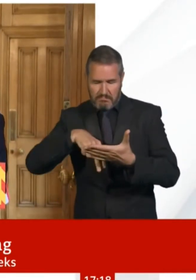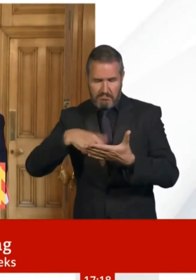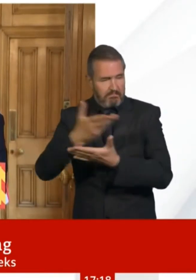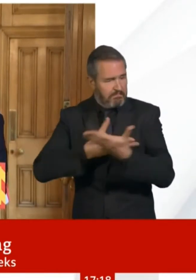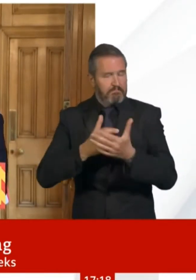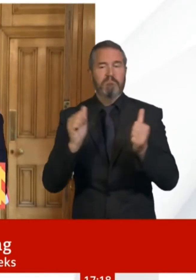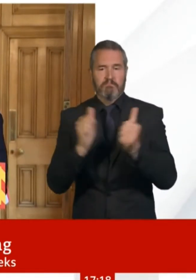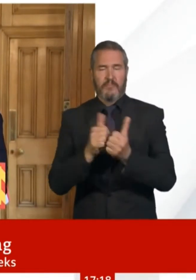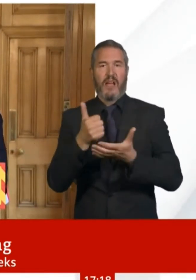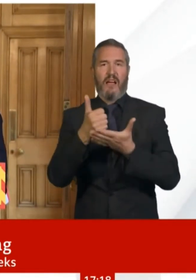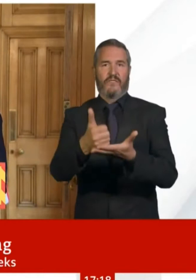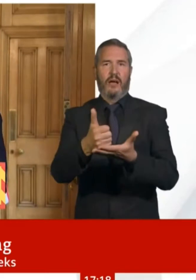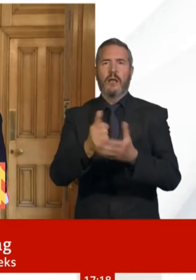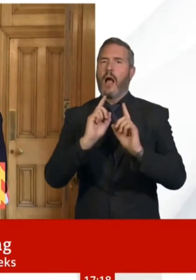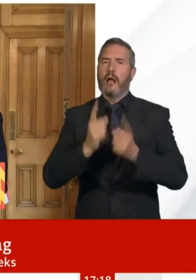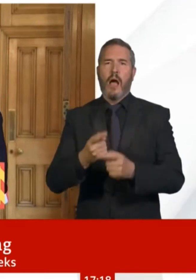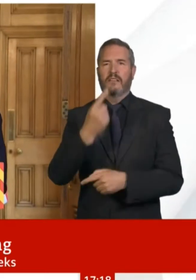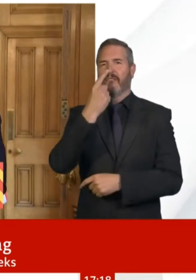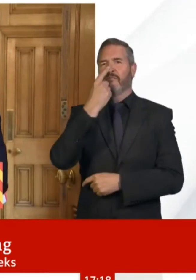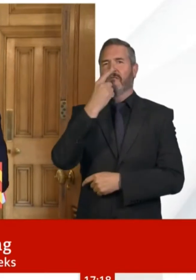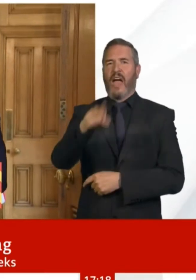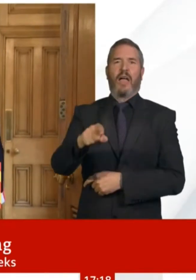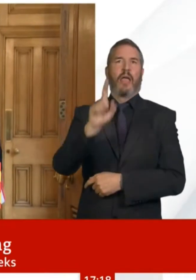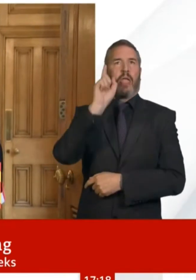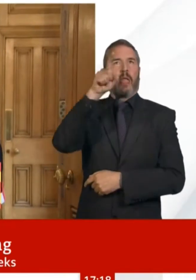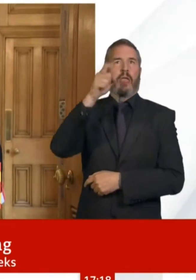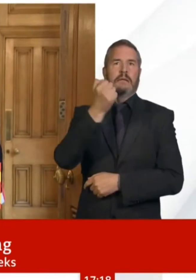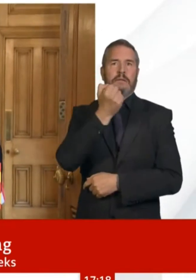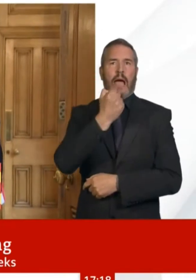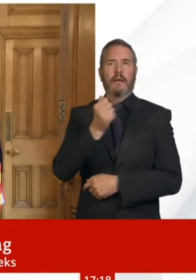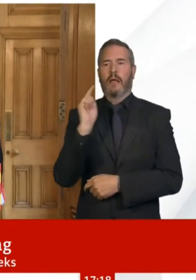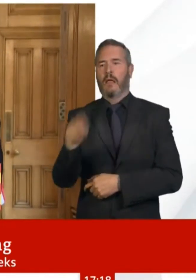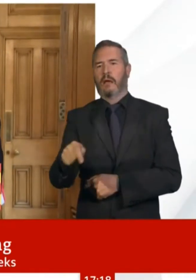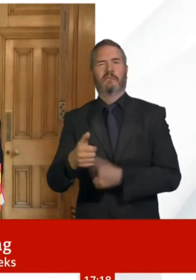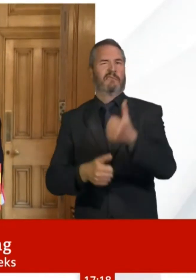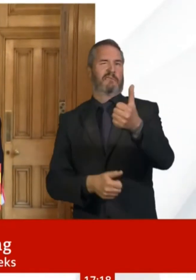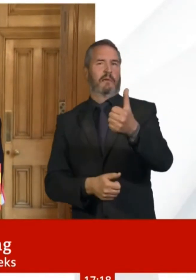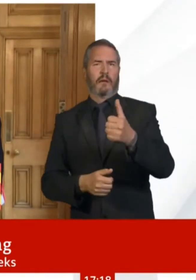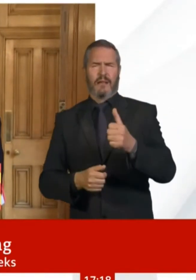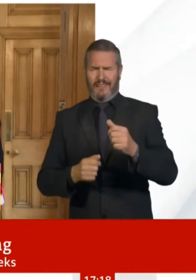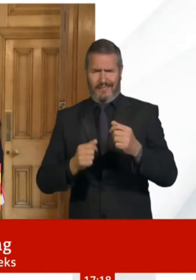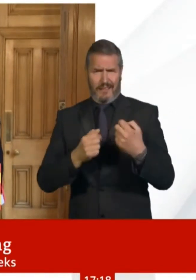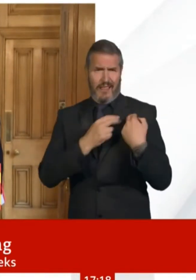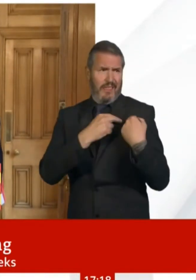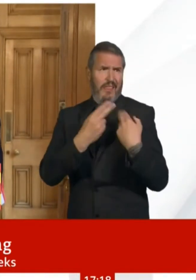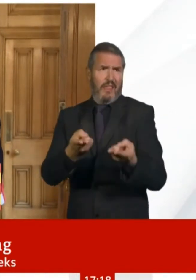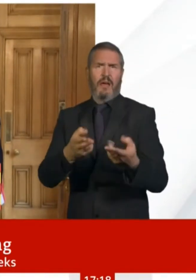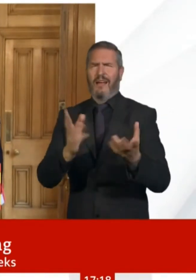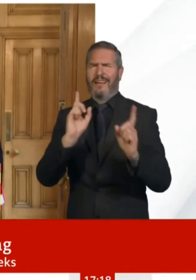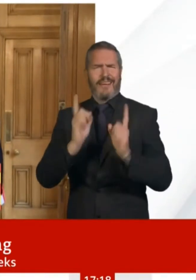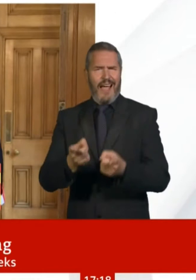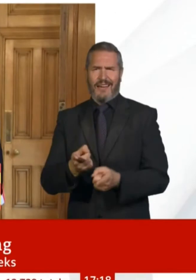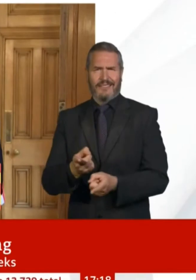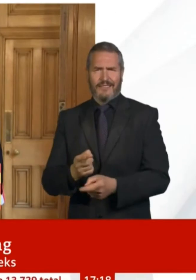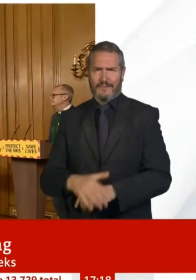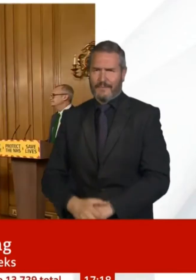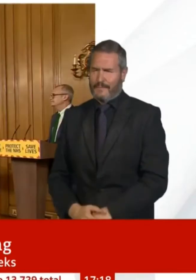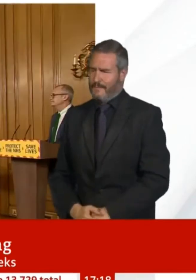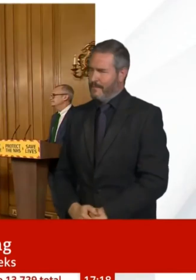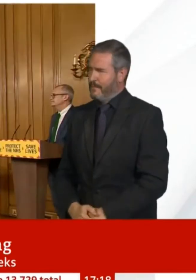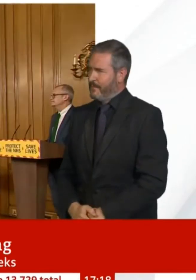truth is, if I start giving you artificial and arbitrary timeframes, it would be the irresponsible thing to do, and I can't do